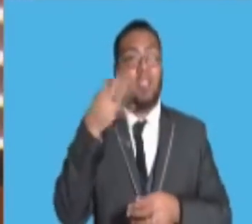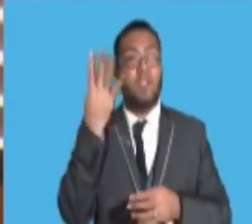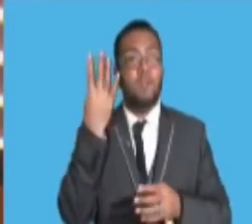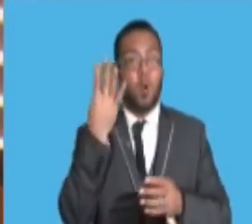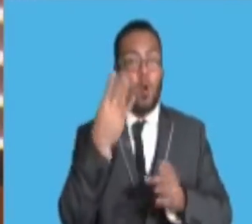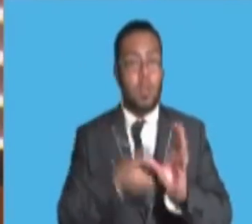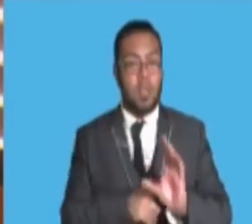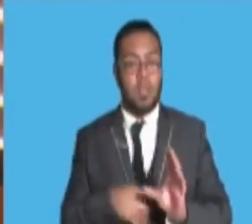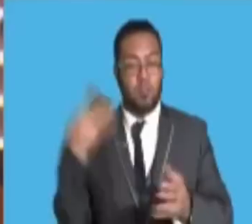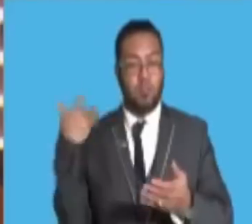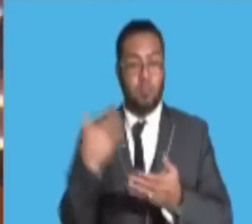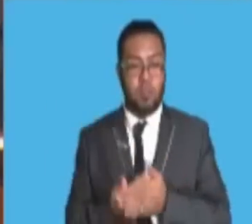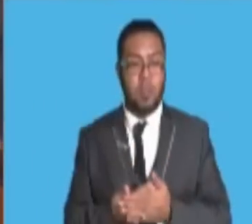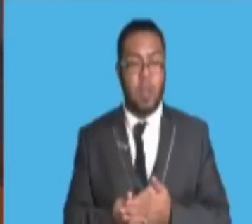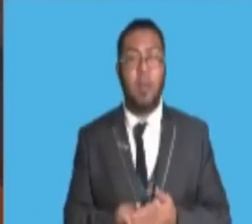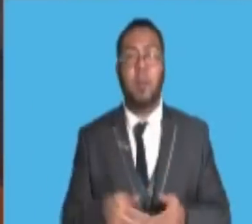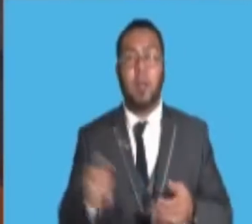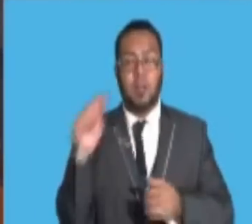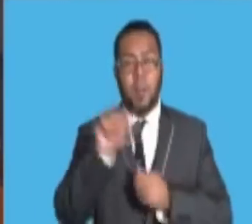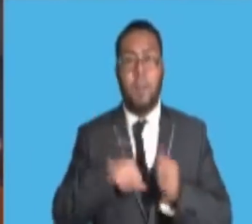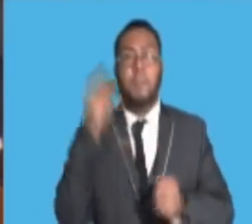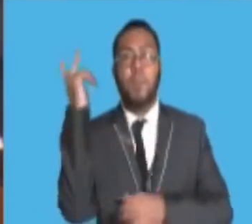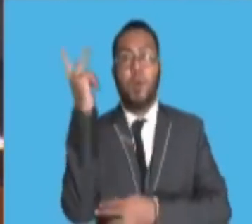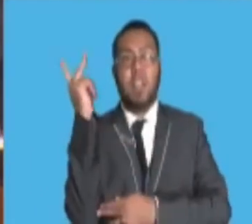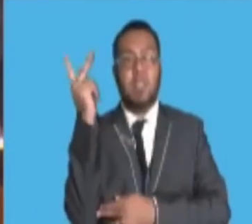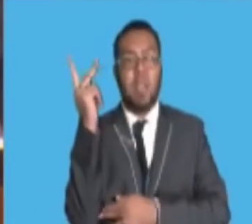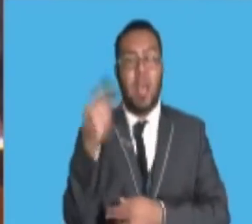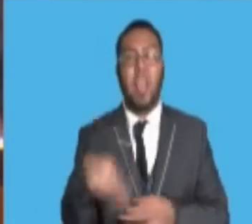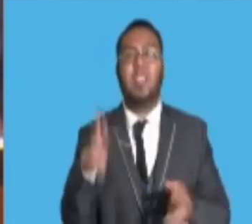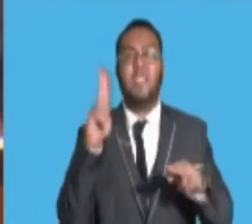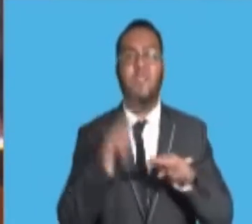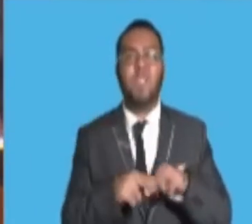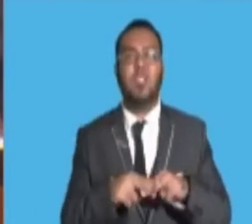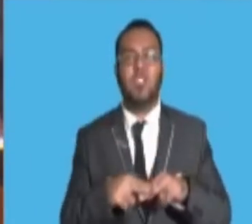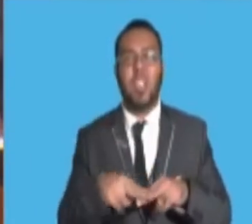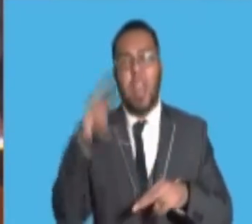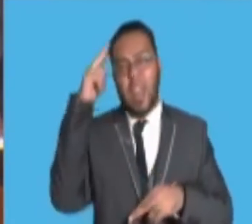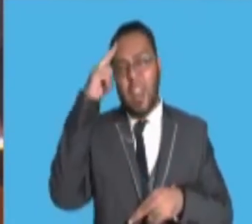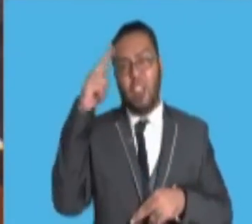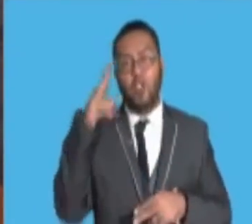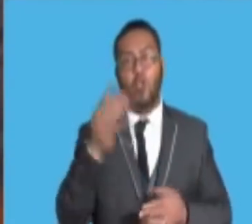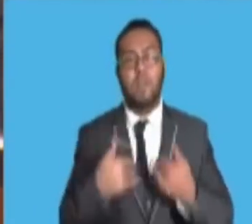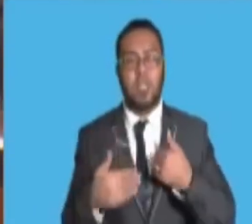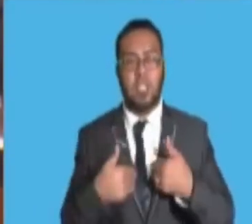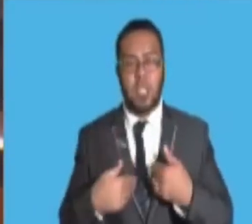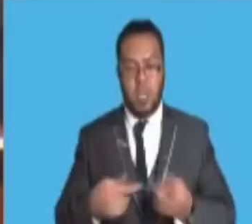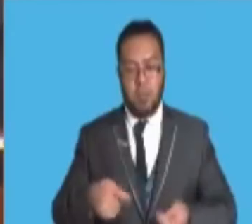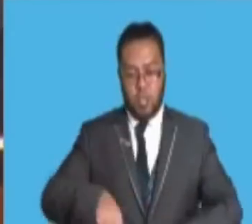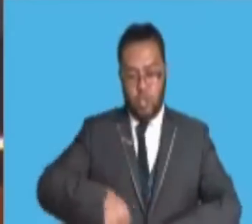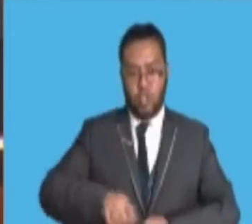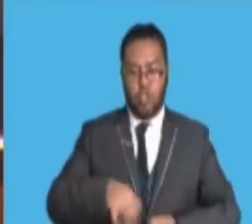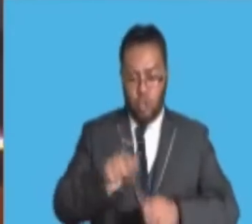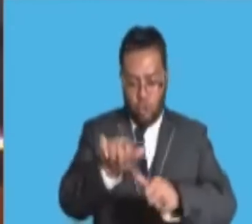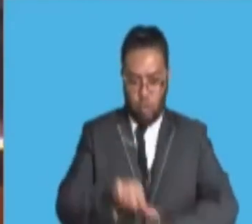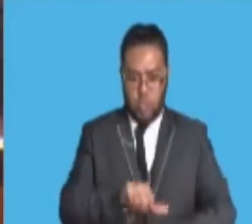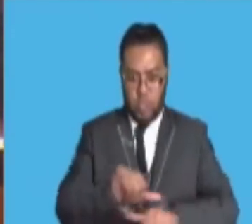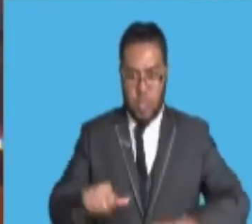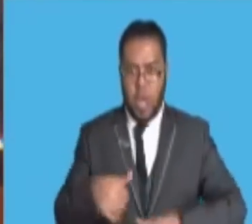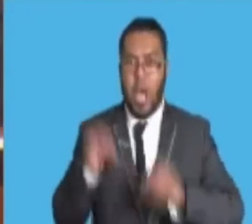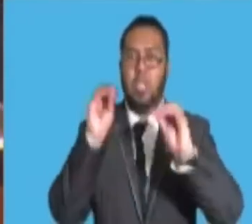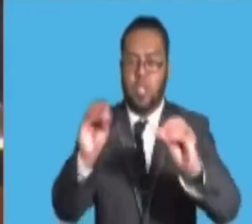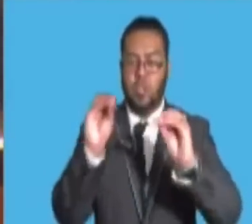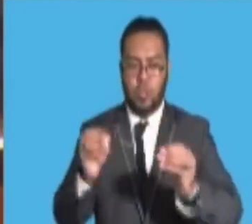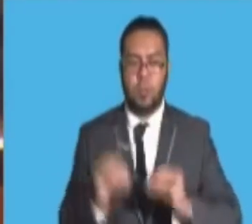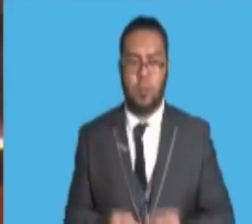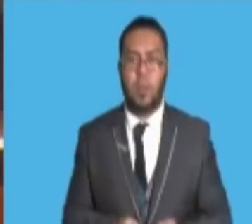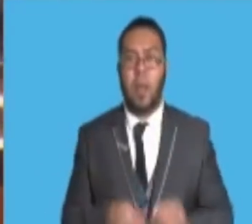had the pleasure of being associate professor of surgery at the Fiji National University. My students, Madam Speaker, either undergraduate